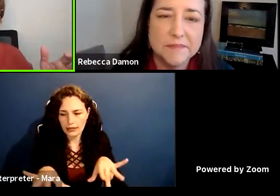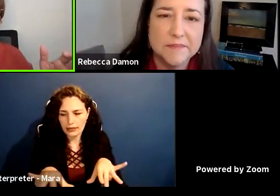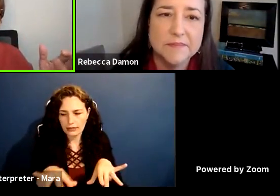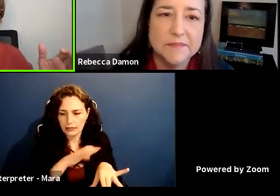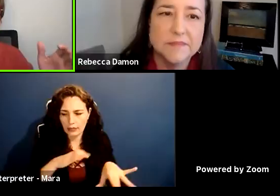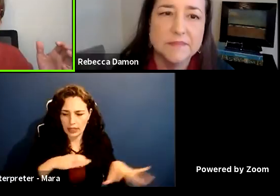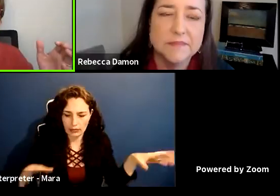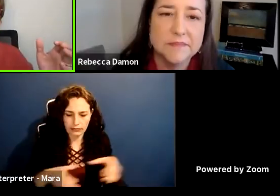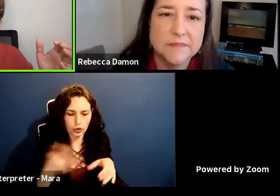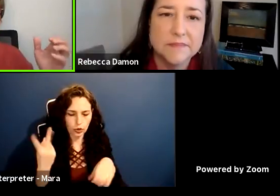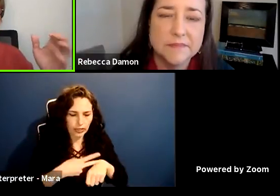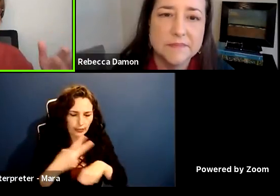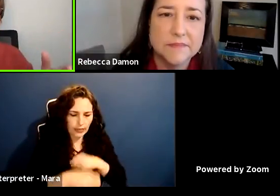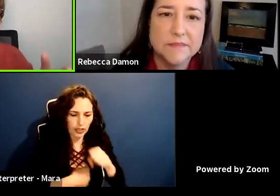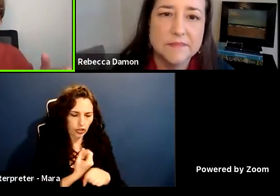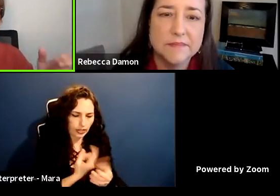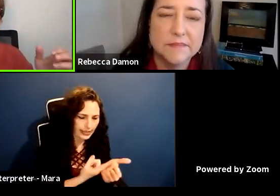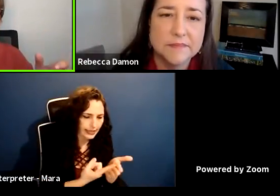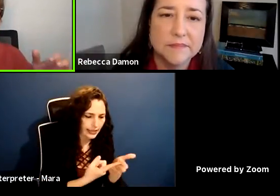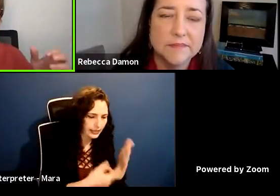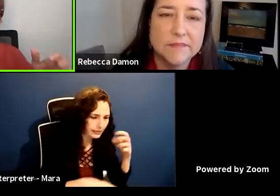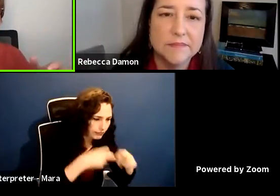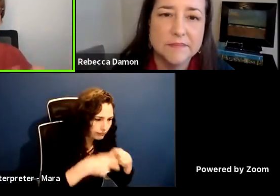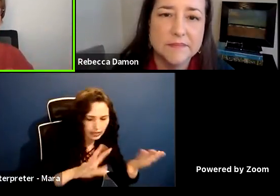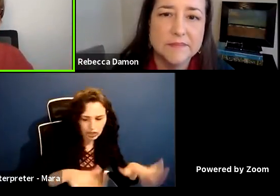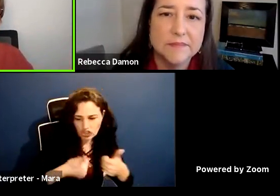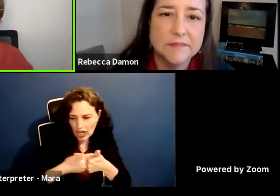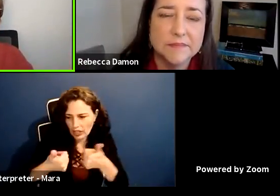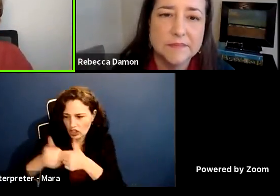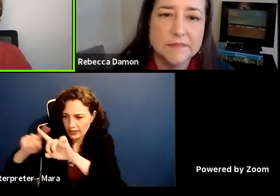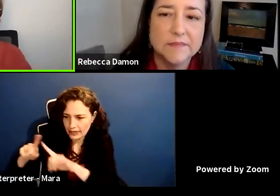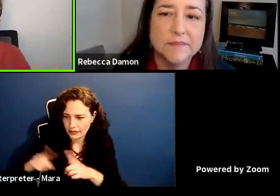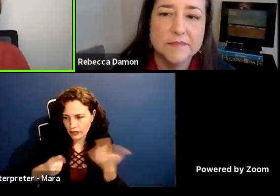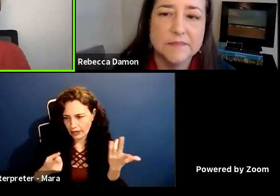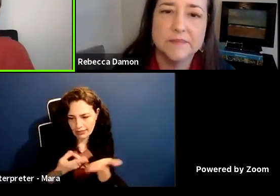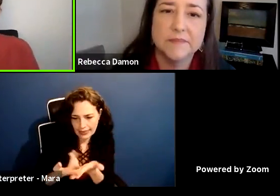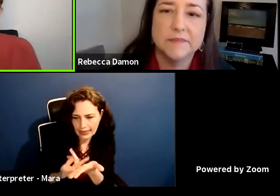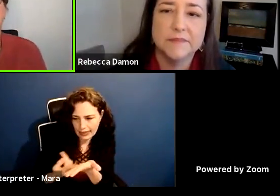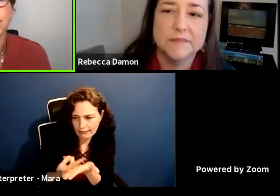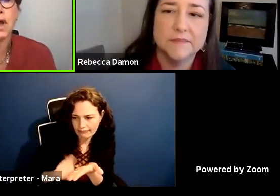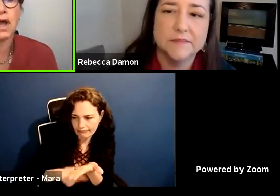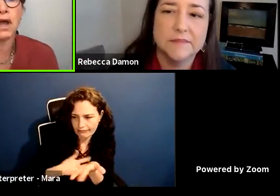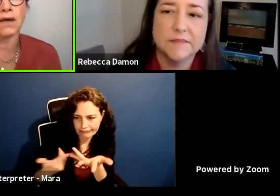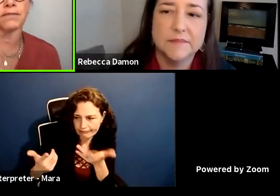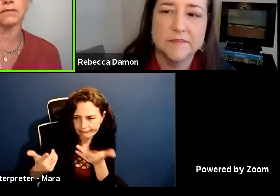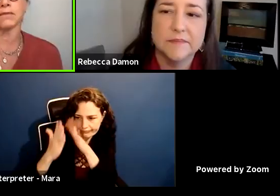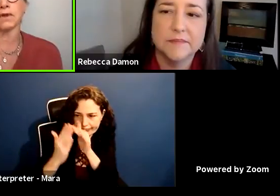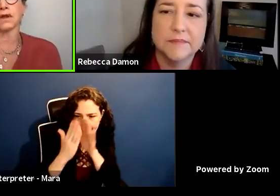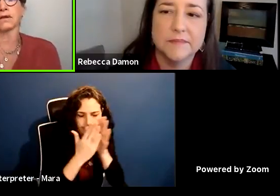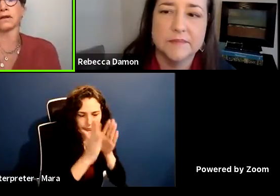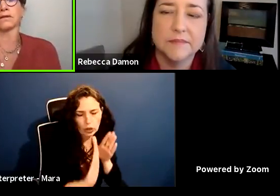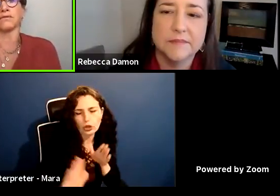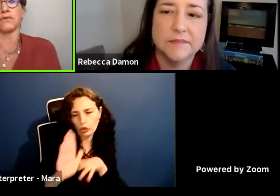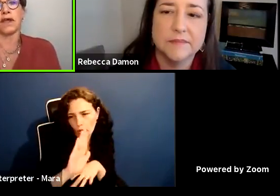challenges that are being faced within the industry of the work that you are doing. And so, and